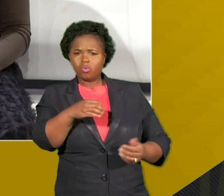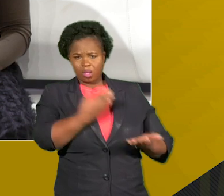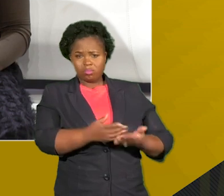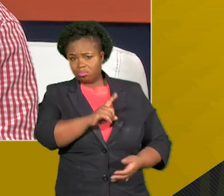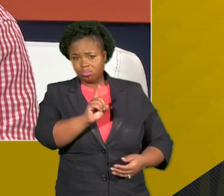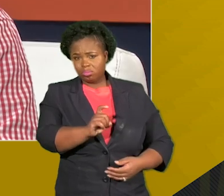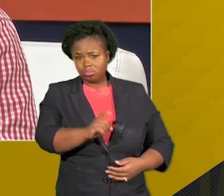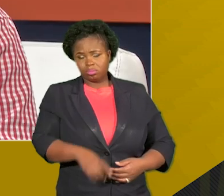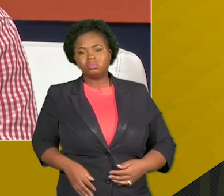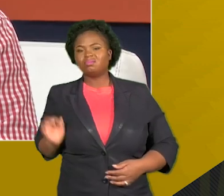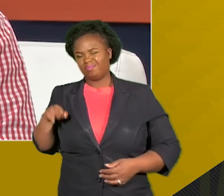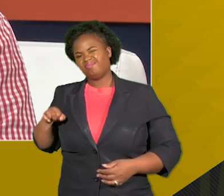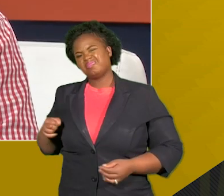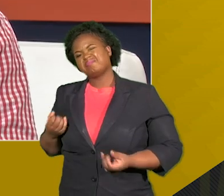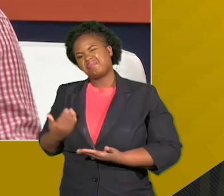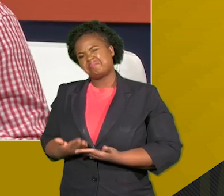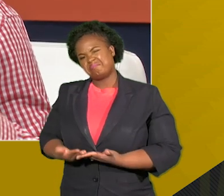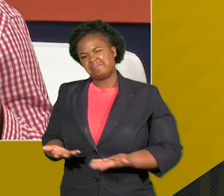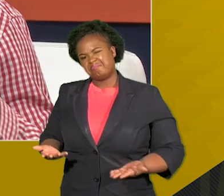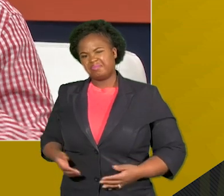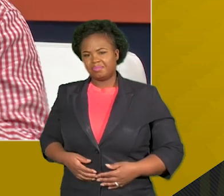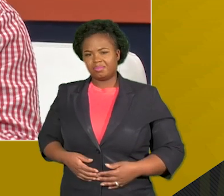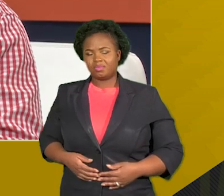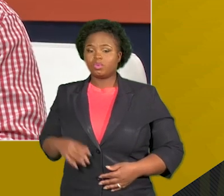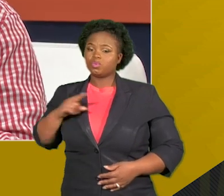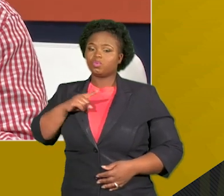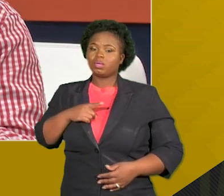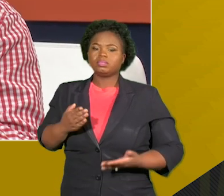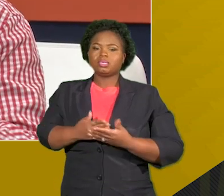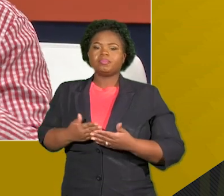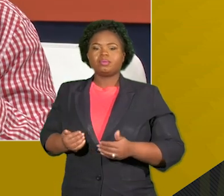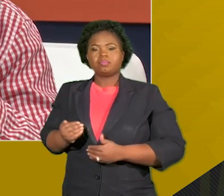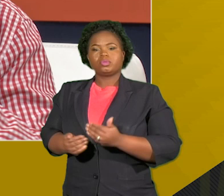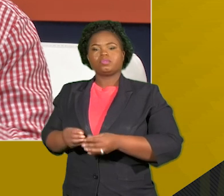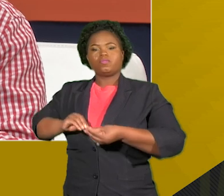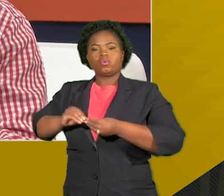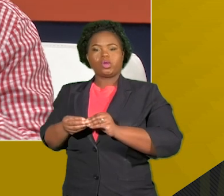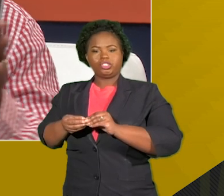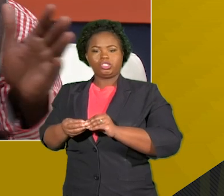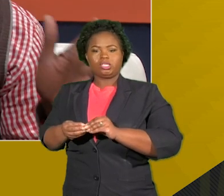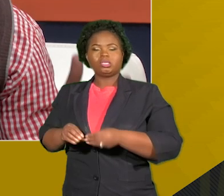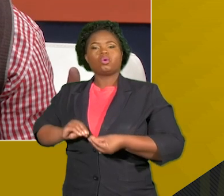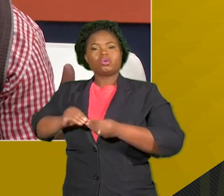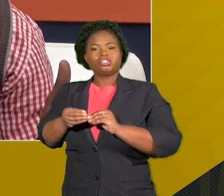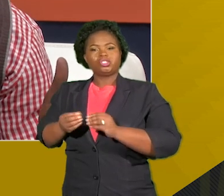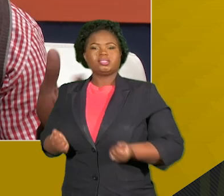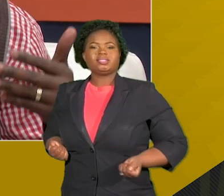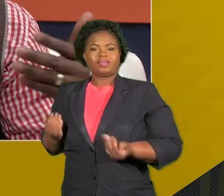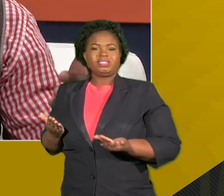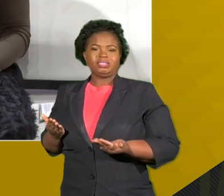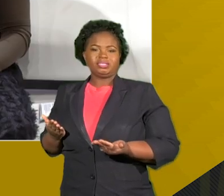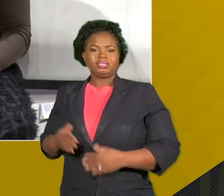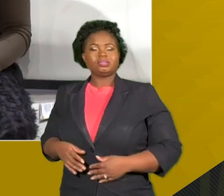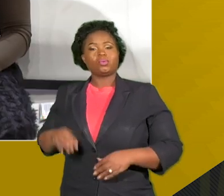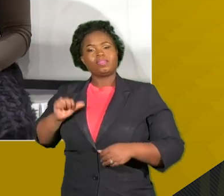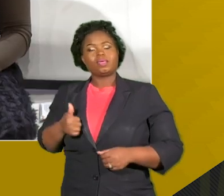Mutu Jagala. You call Baba, yes, back on, back on. Remember, they go through a process of correction, hence correctional services. So, once